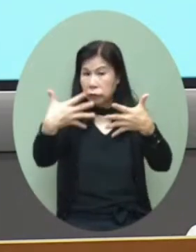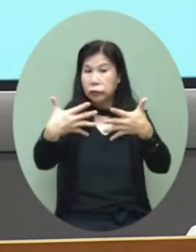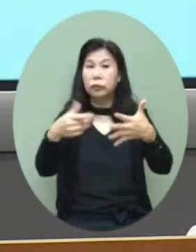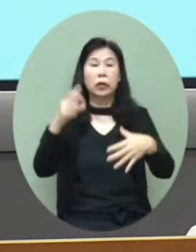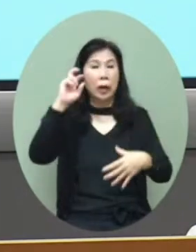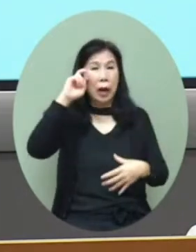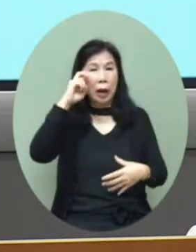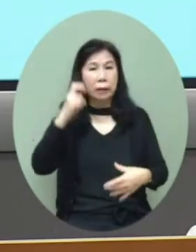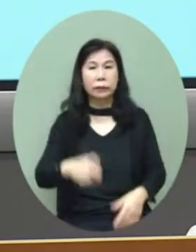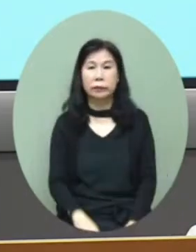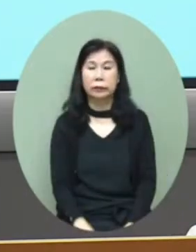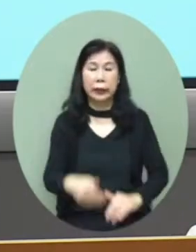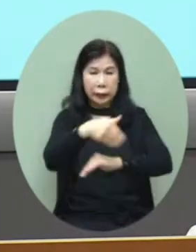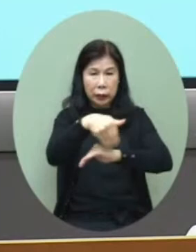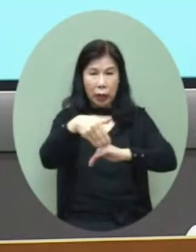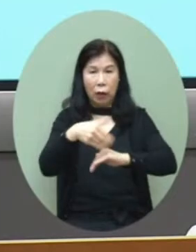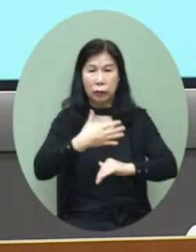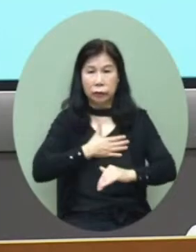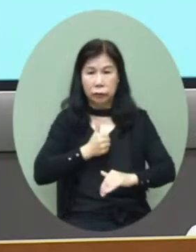whole government's